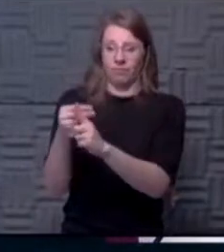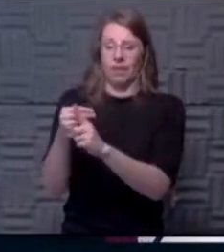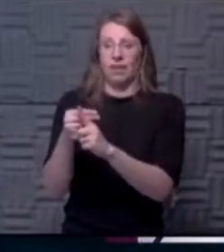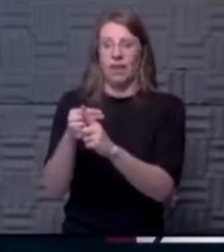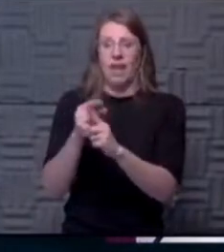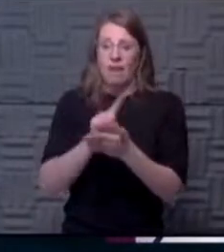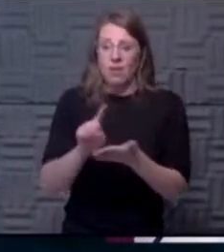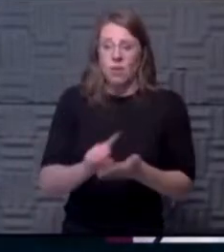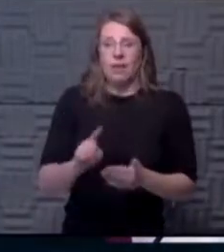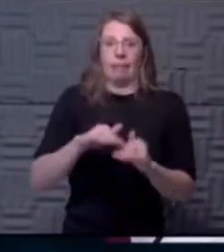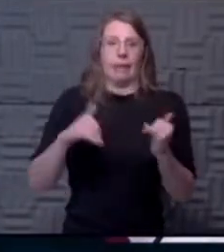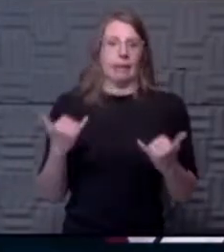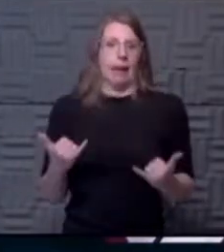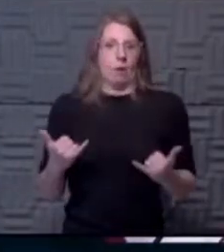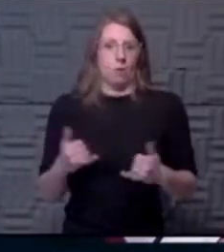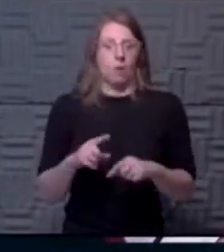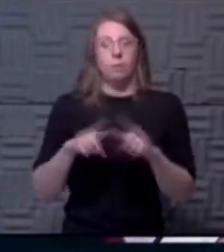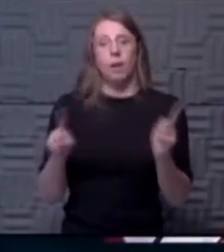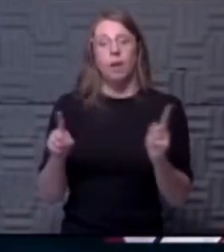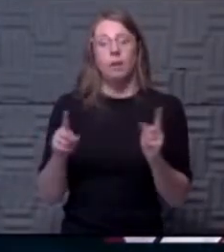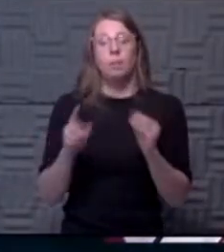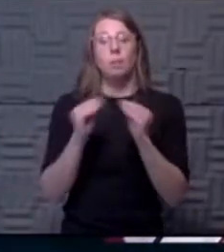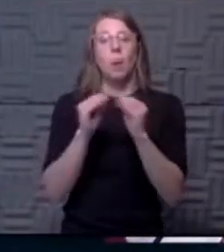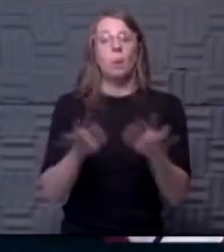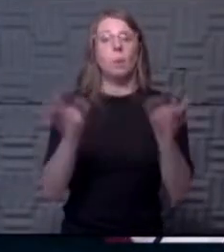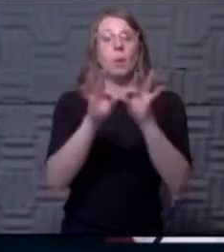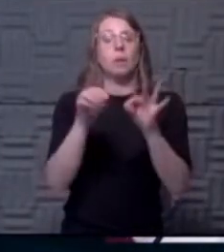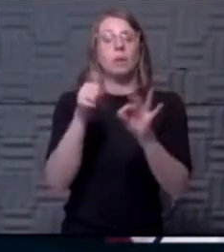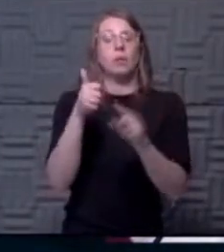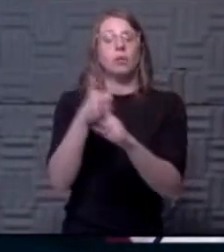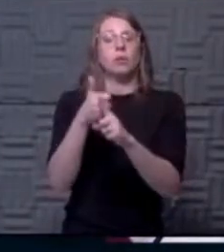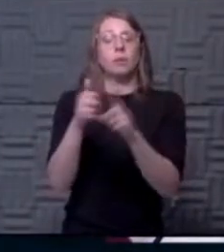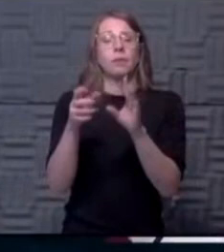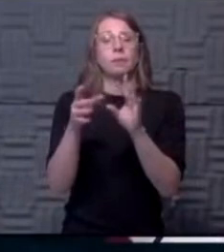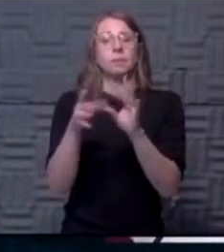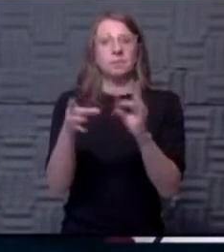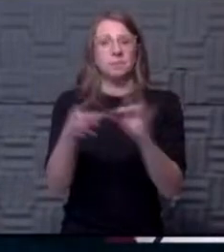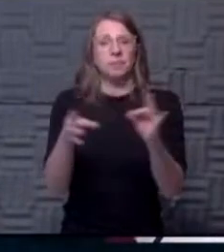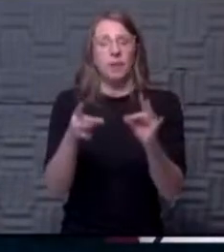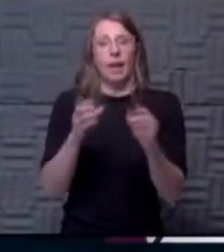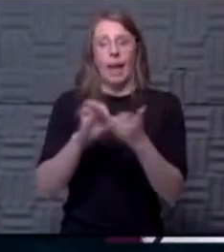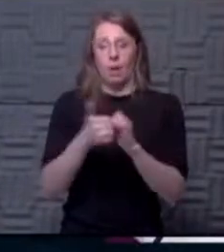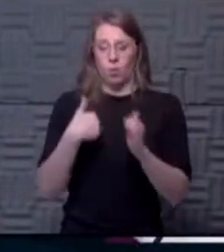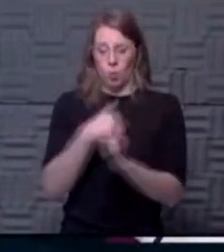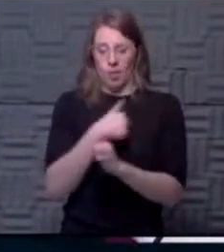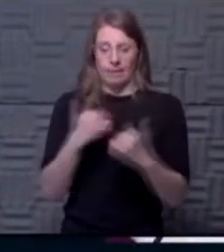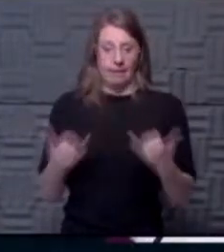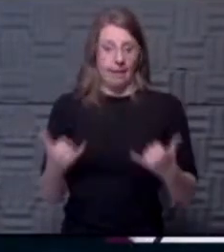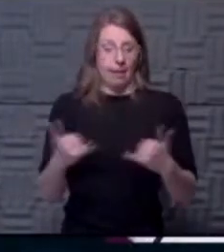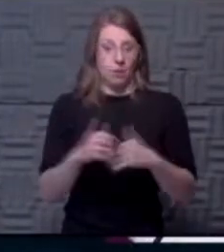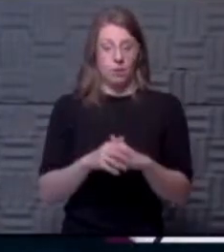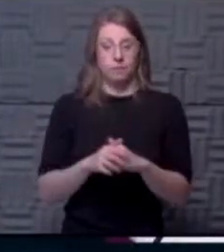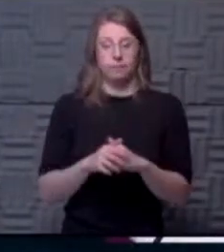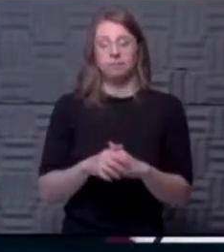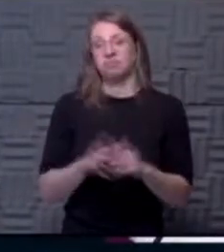now. But probably more importantly, you talked a bit about how we're now sort of entering